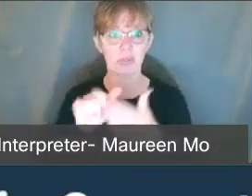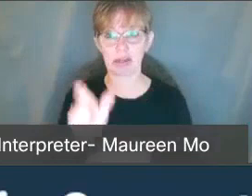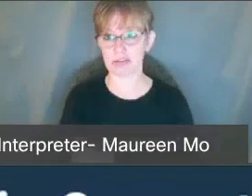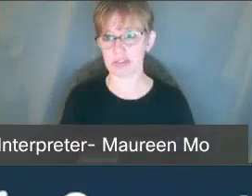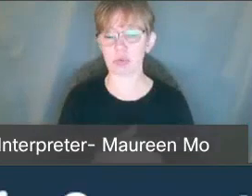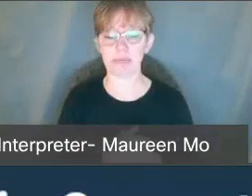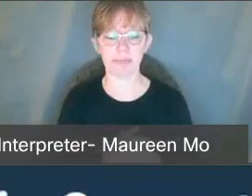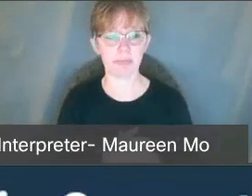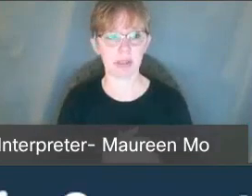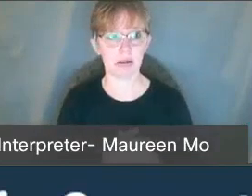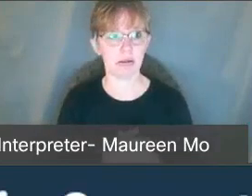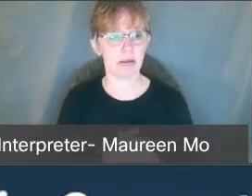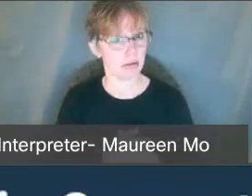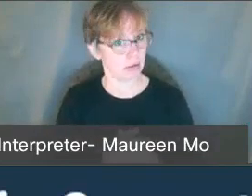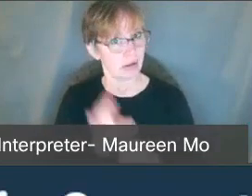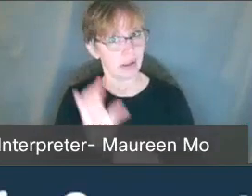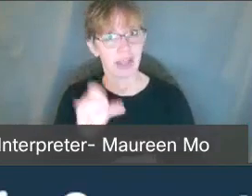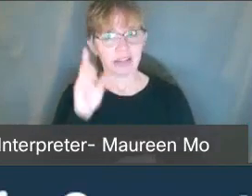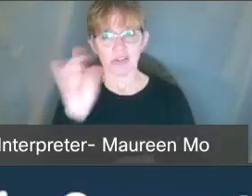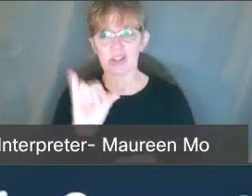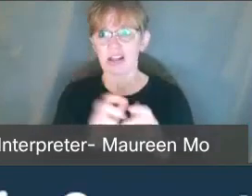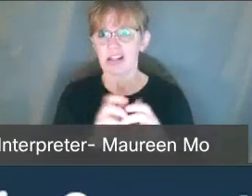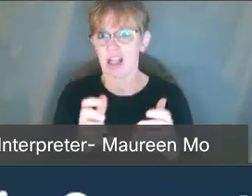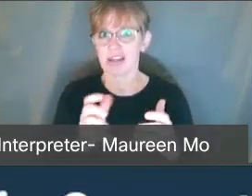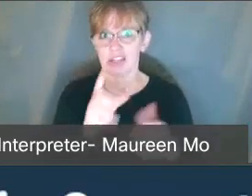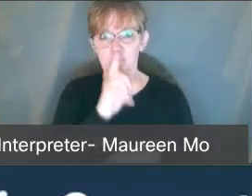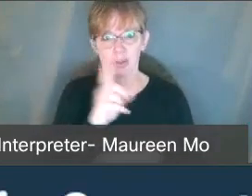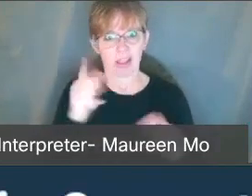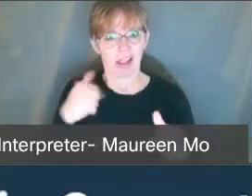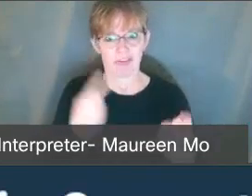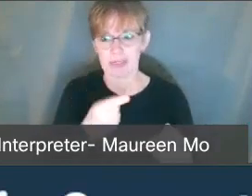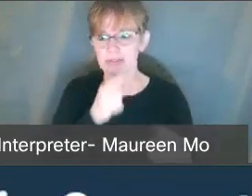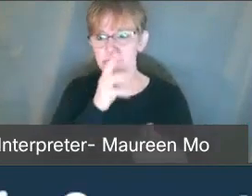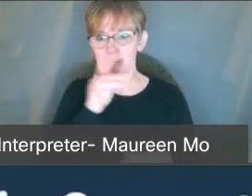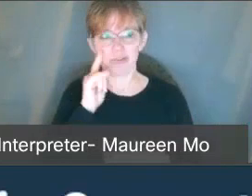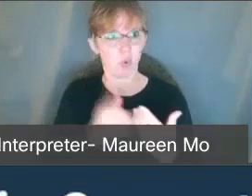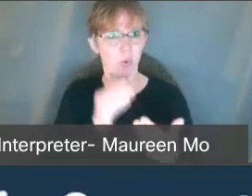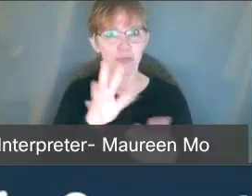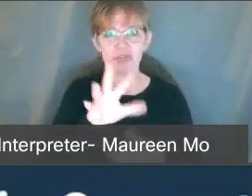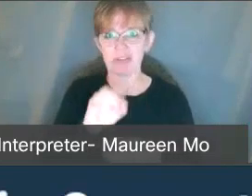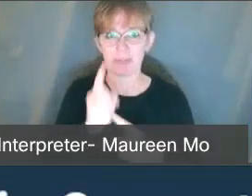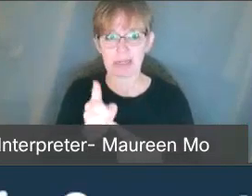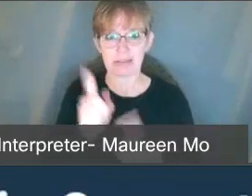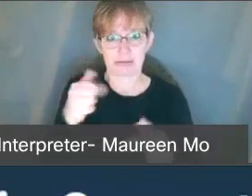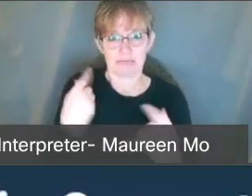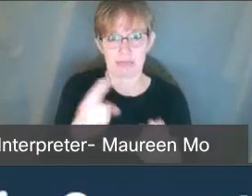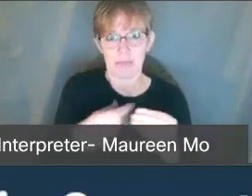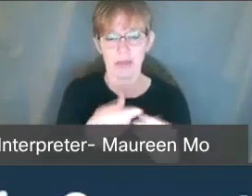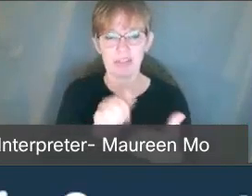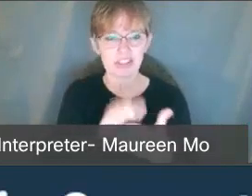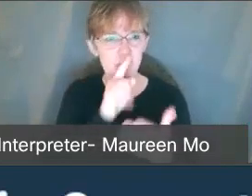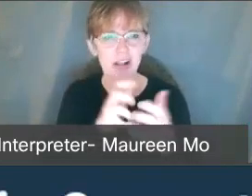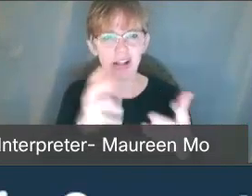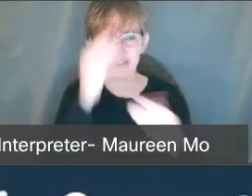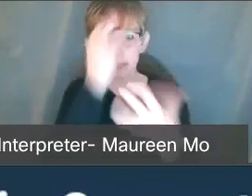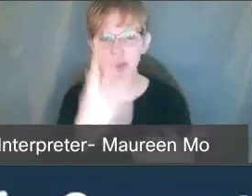lot, and I mean, it surely is. I've been talking for 50 minutes about this almost. But what I want to say about this idea